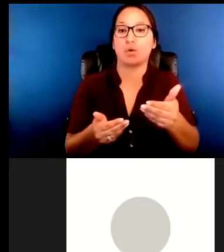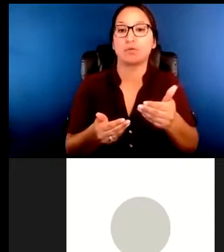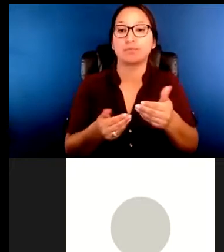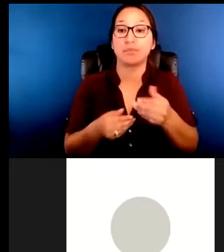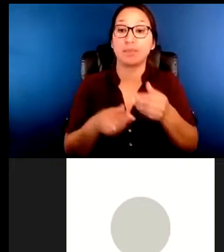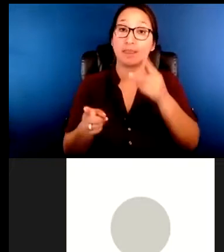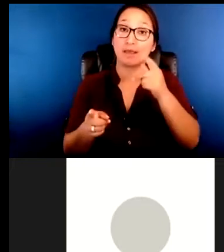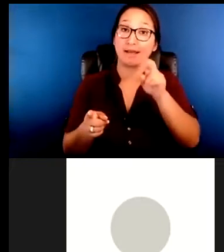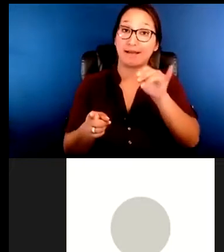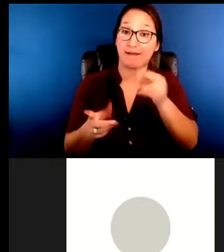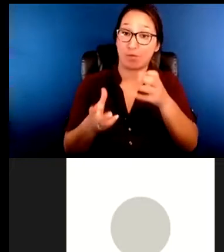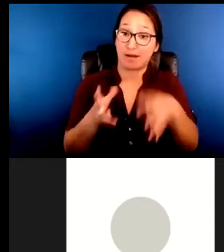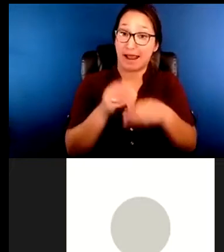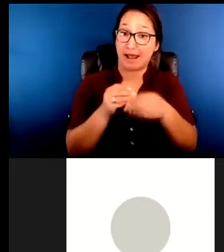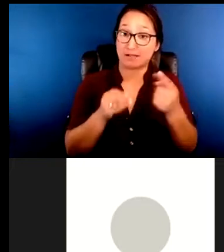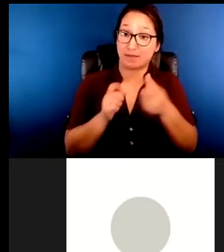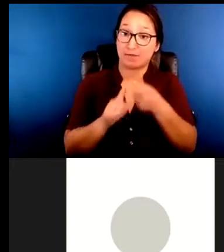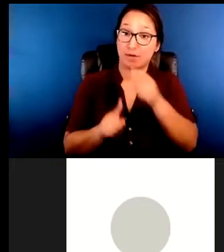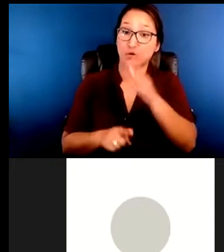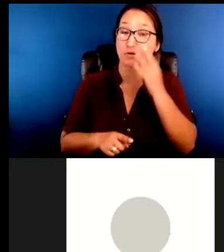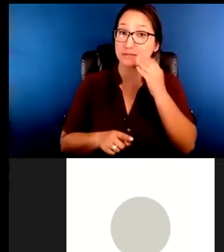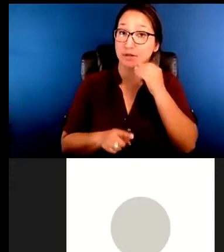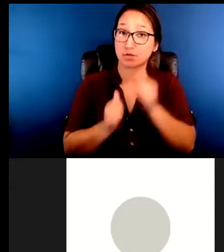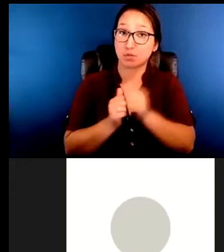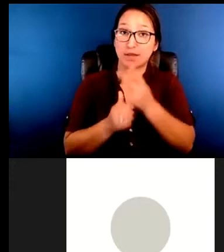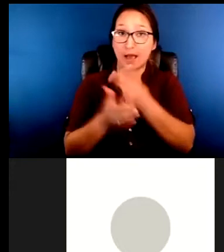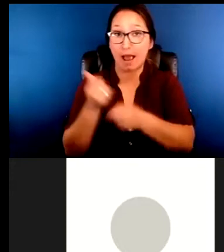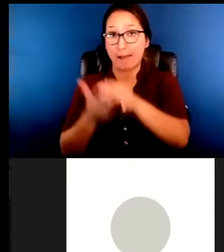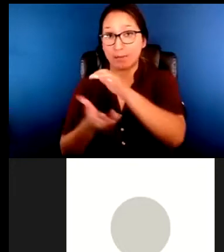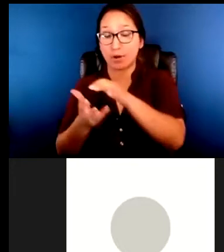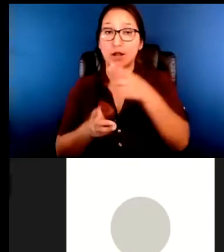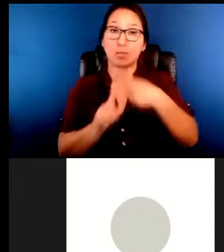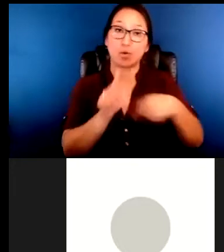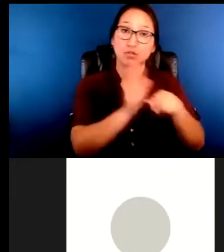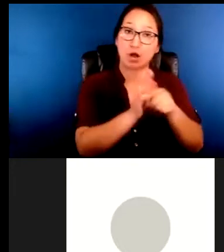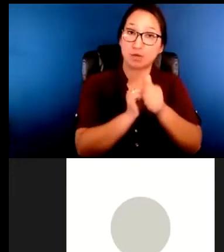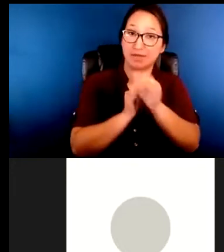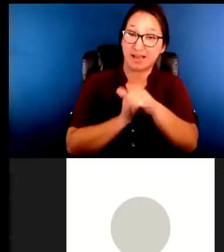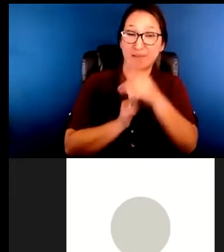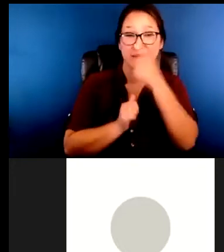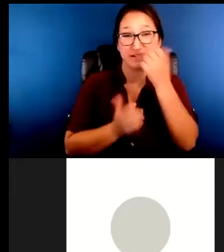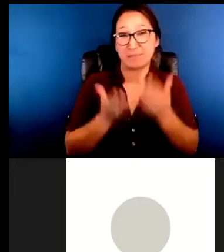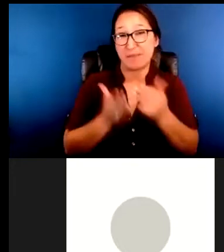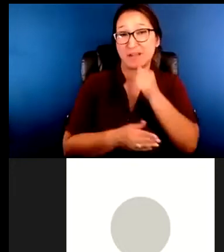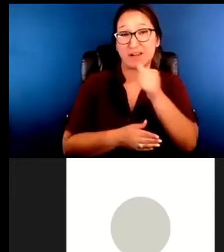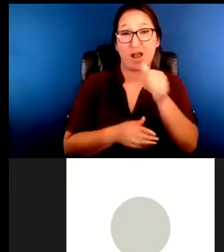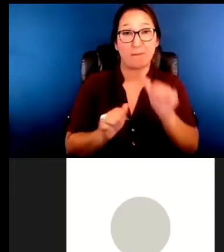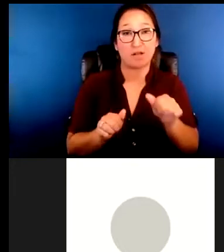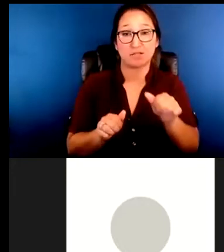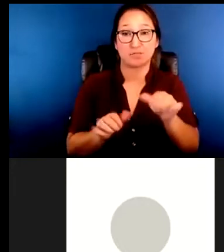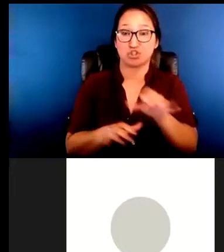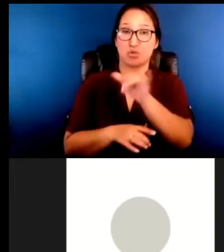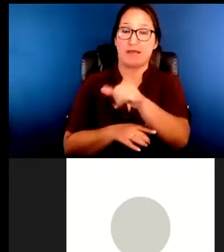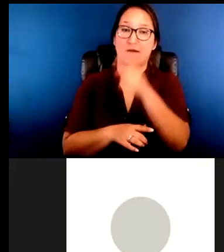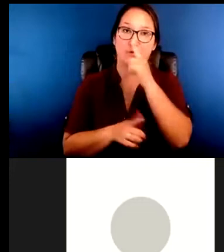add something about kind of what you're experiencing with a hybrid pros and cons of that? Because it may not be possible to do this in a large sense.